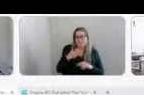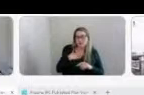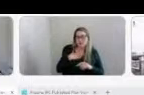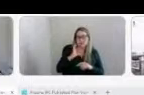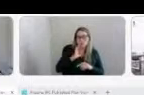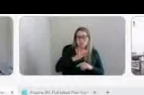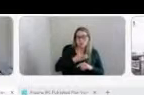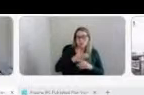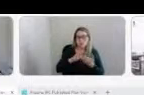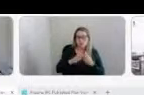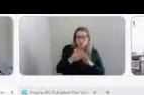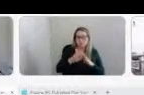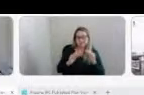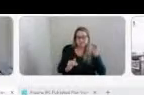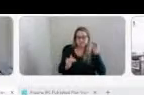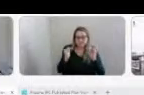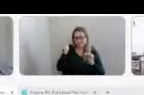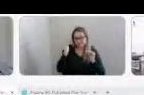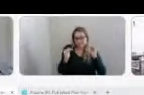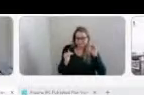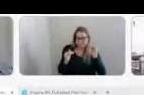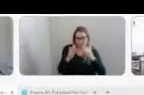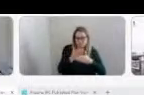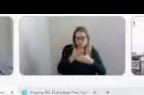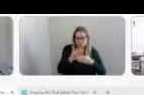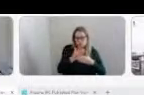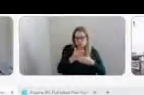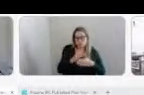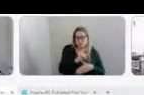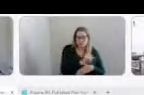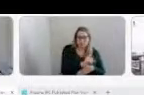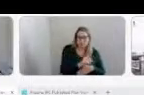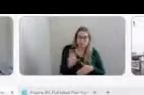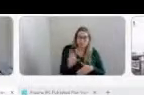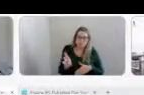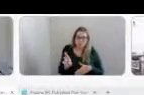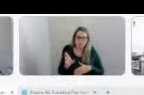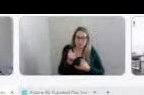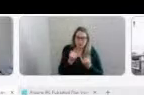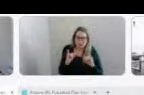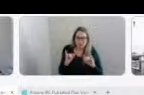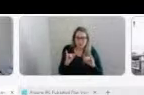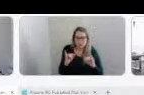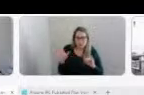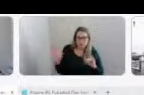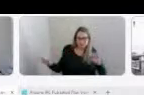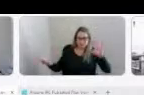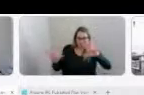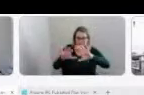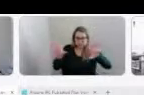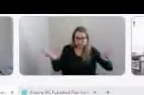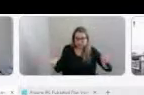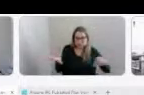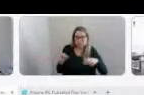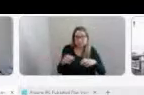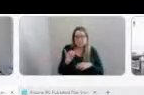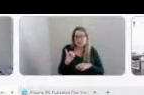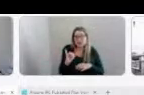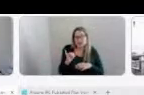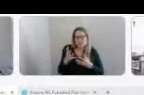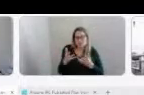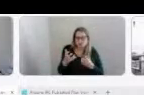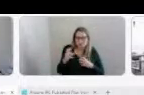evenly balanced between republicans democrats and independents the surrounding area is similarly balanced we'd like to have